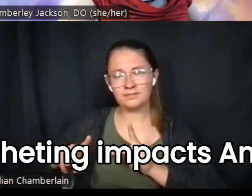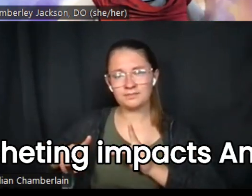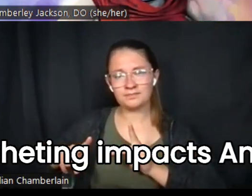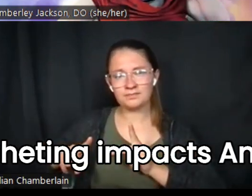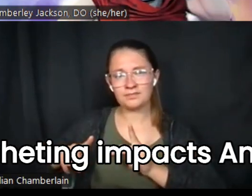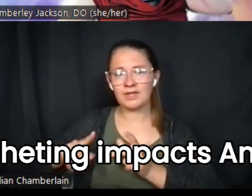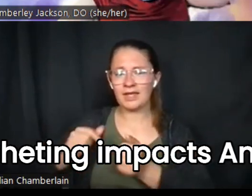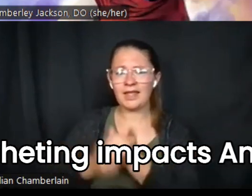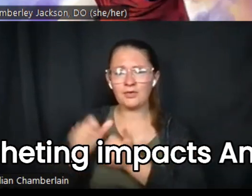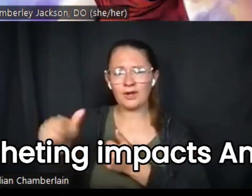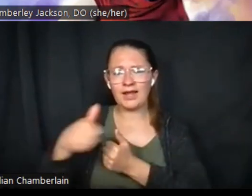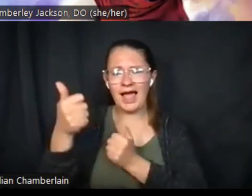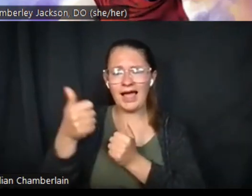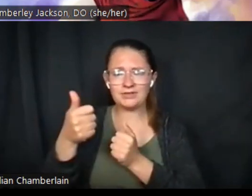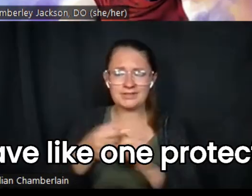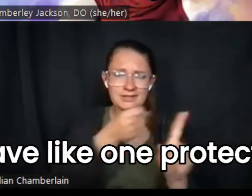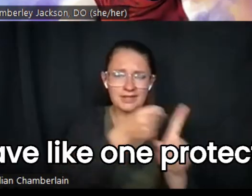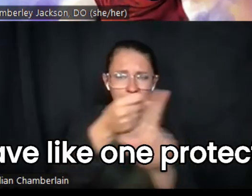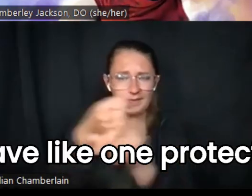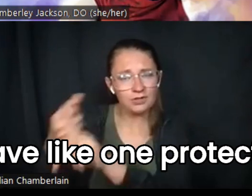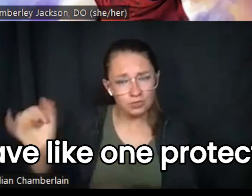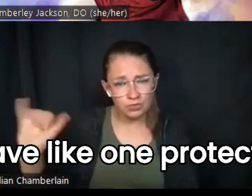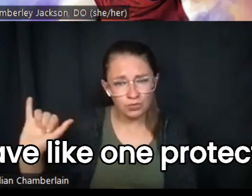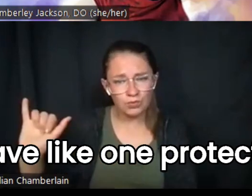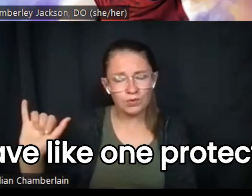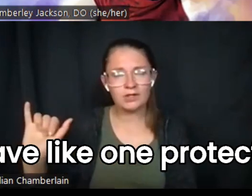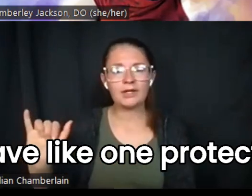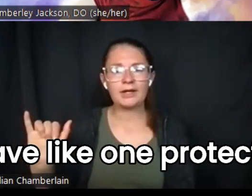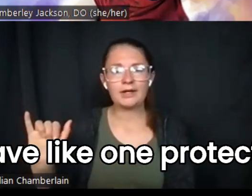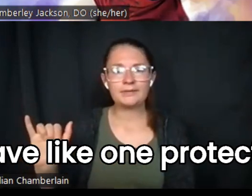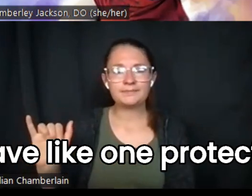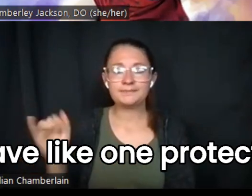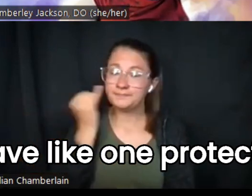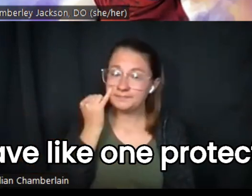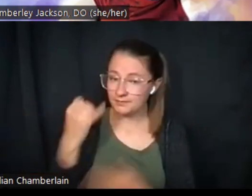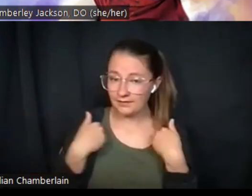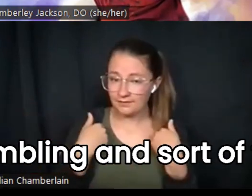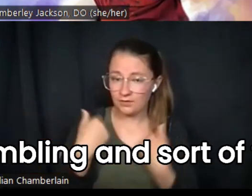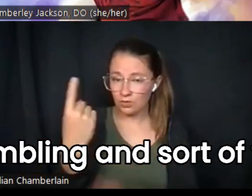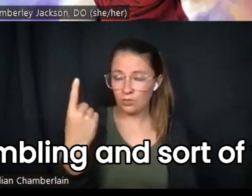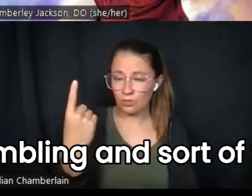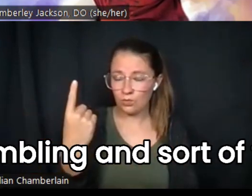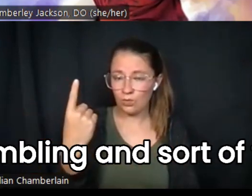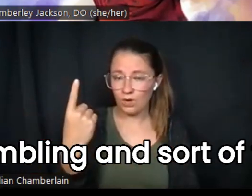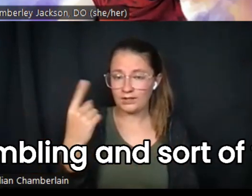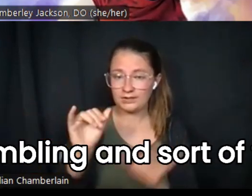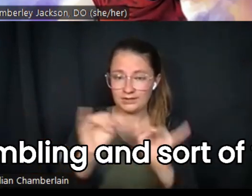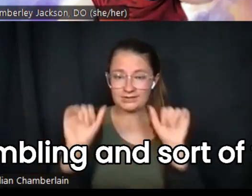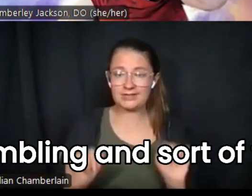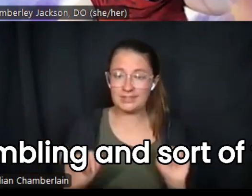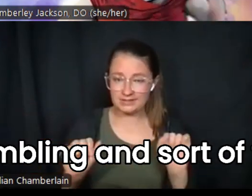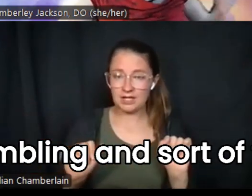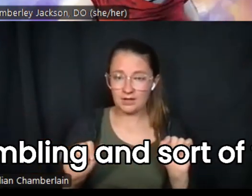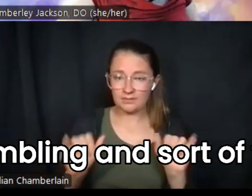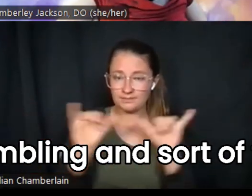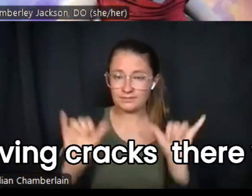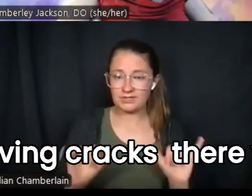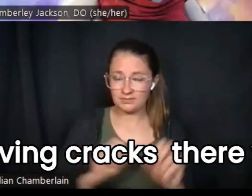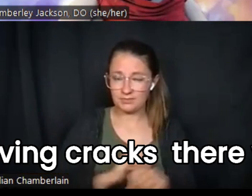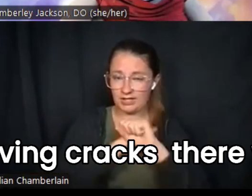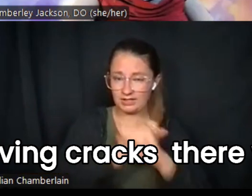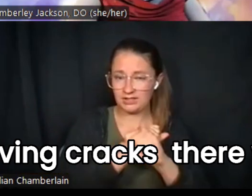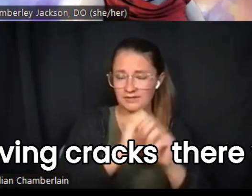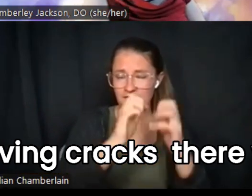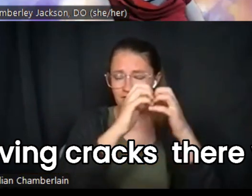ricocheting impacts. And if we have like one protective system crumbling and sort of falling